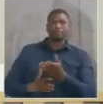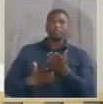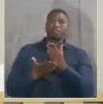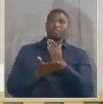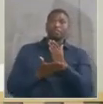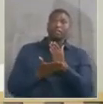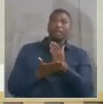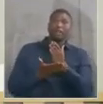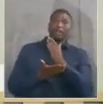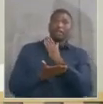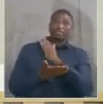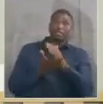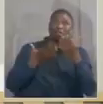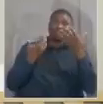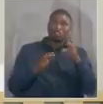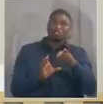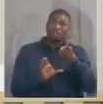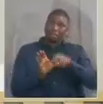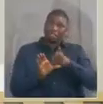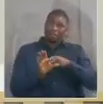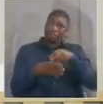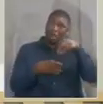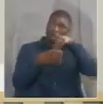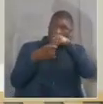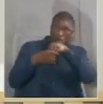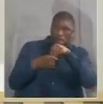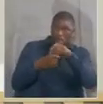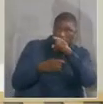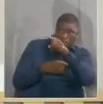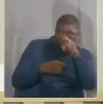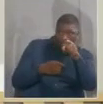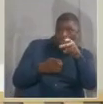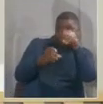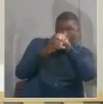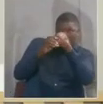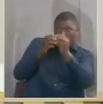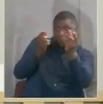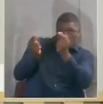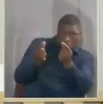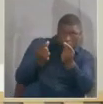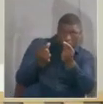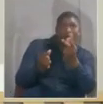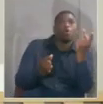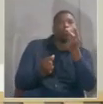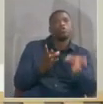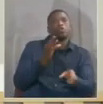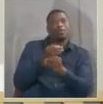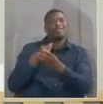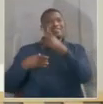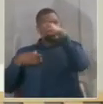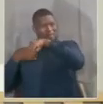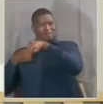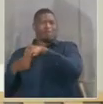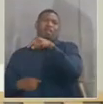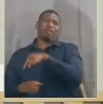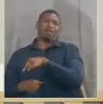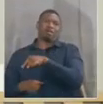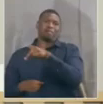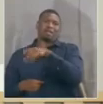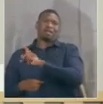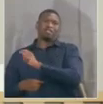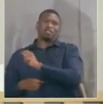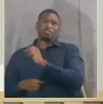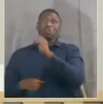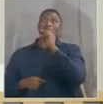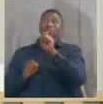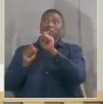participants to the commission that were also part of the political killings task